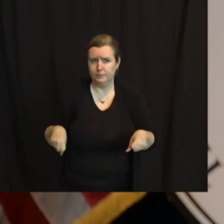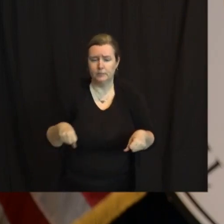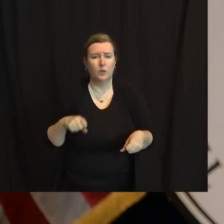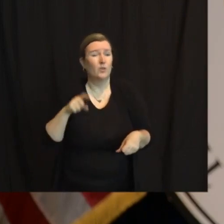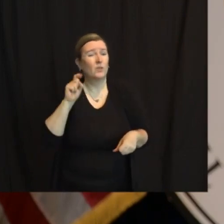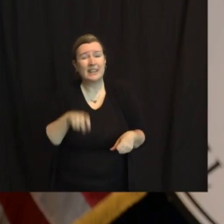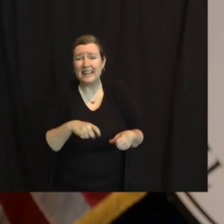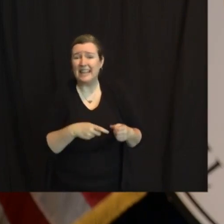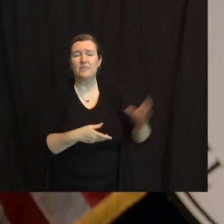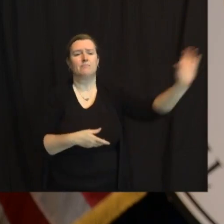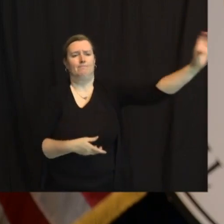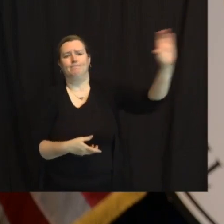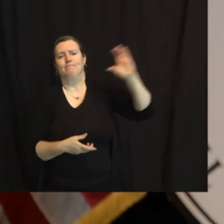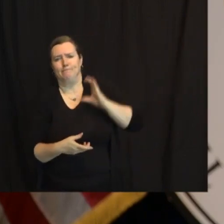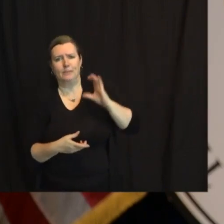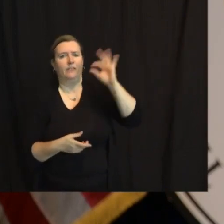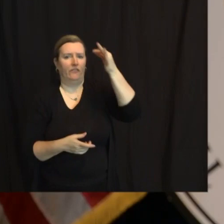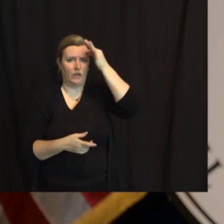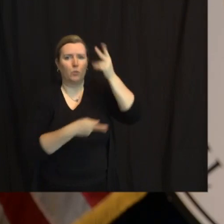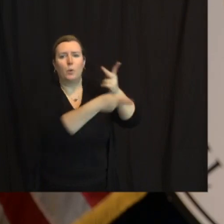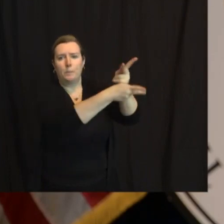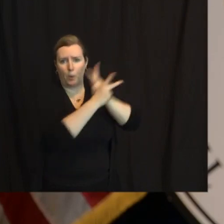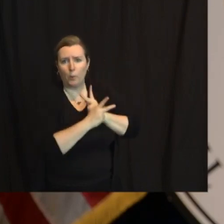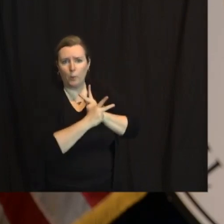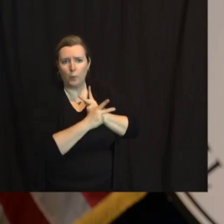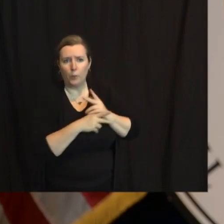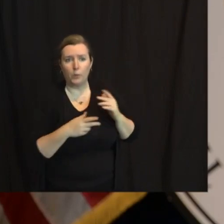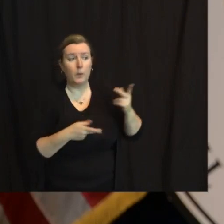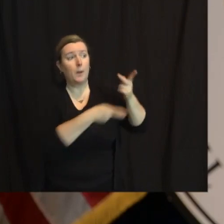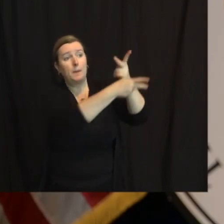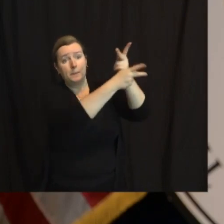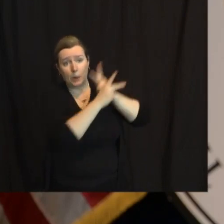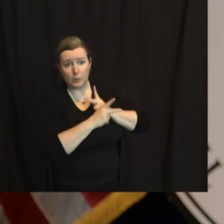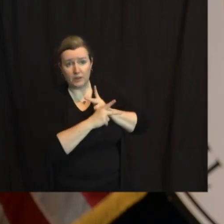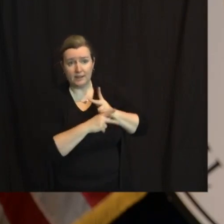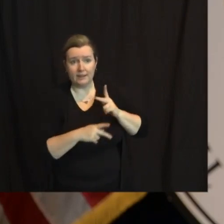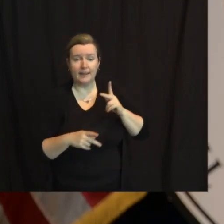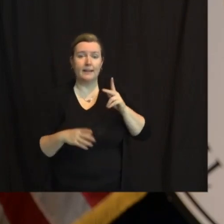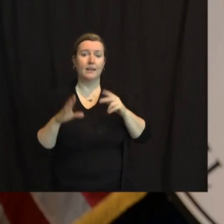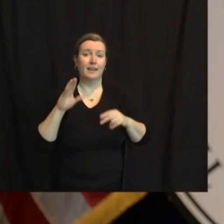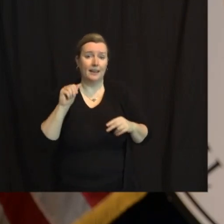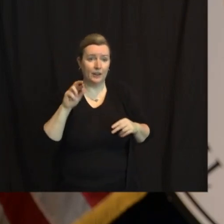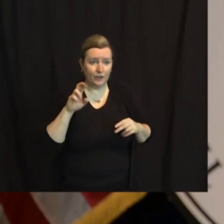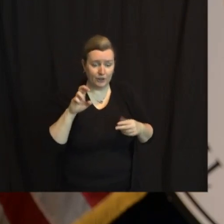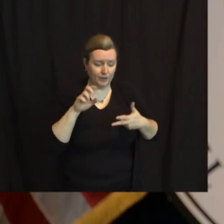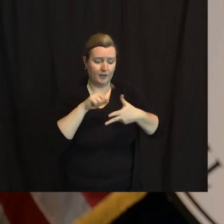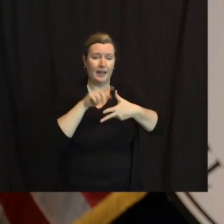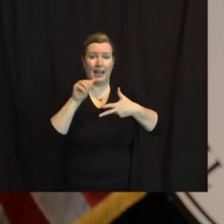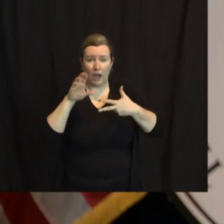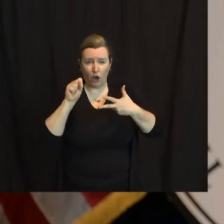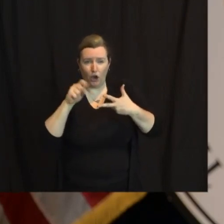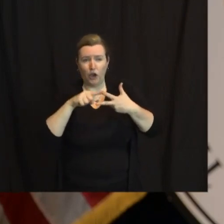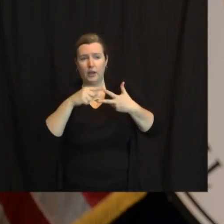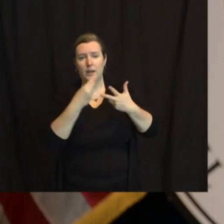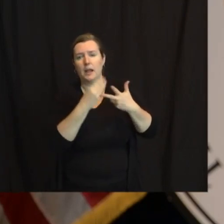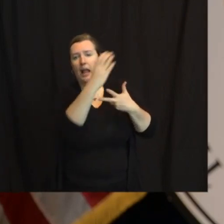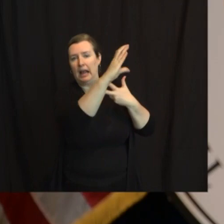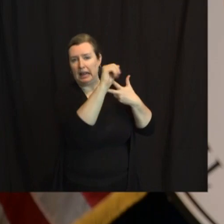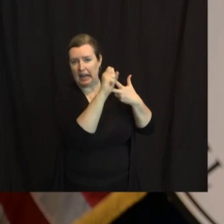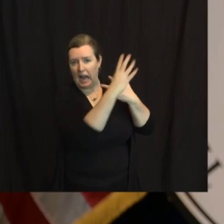the Fed window, we need direct cash assistance. We were on not just with Senator Carper, but Matt and I were